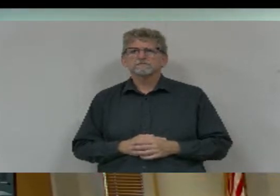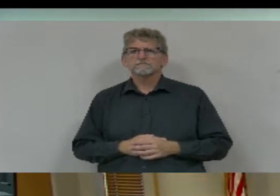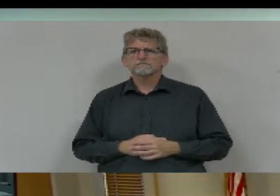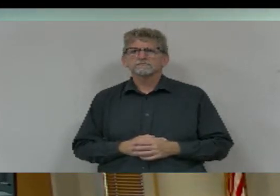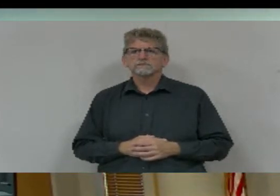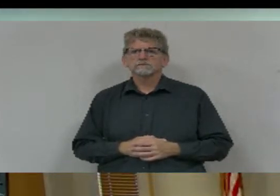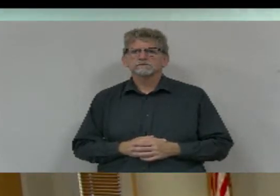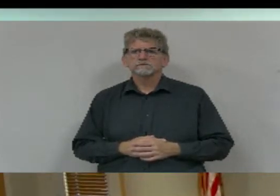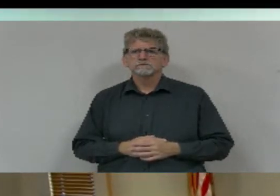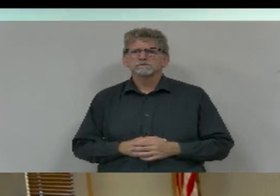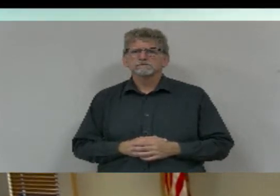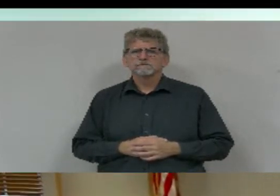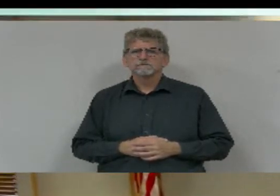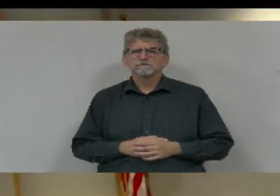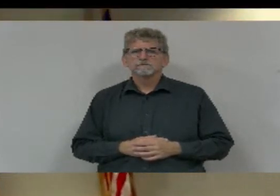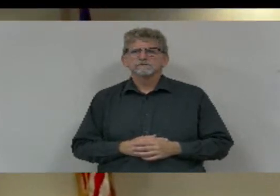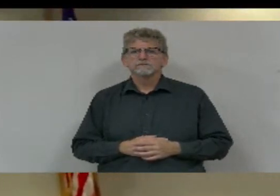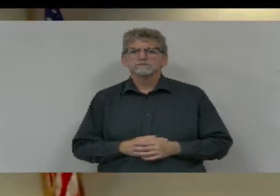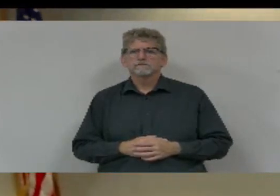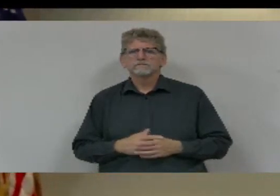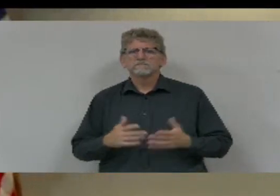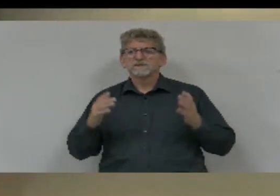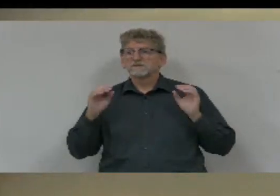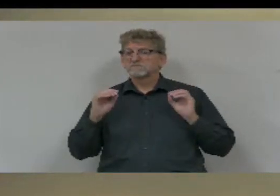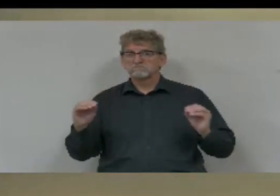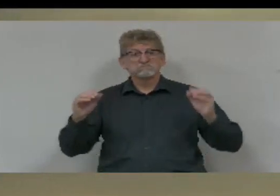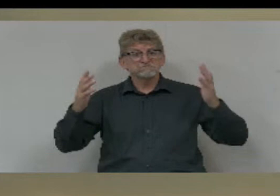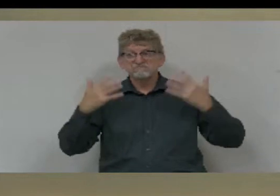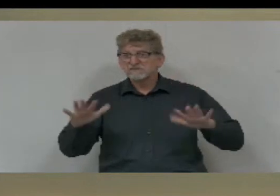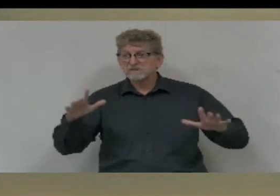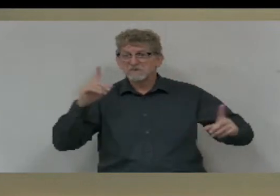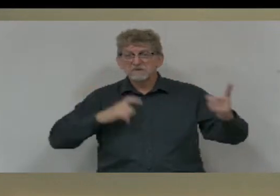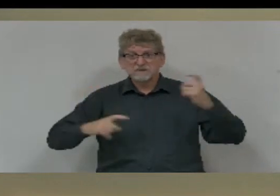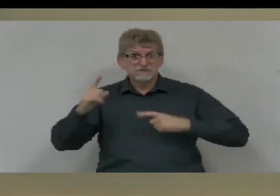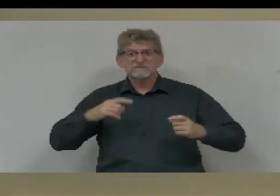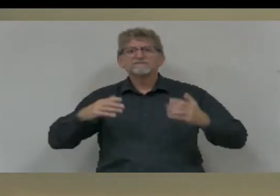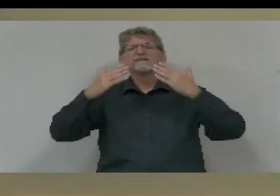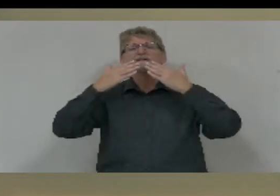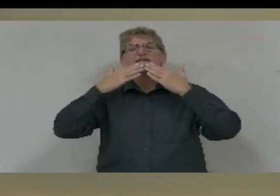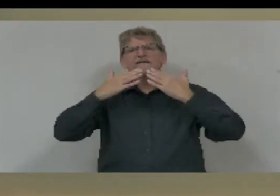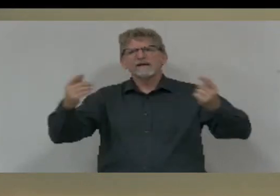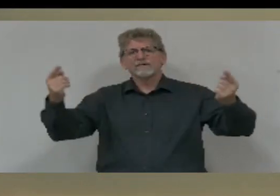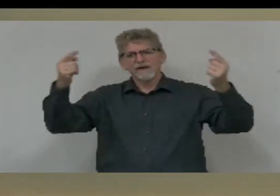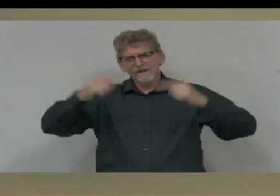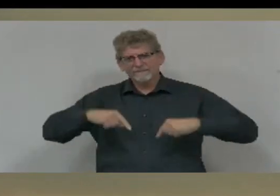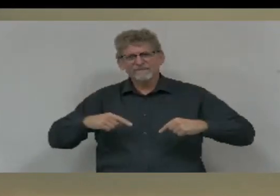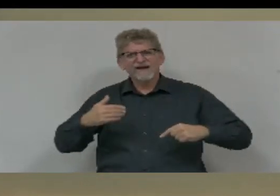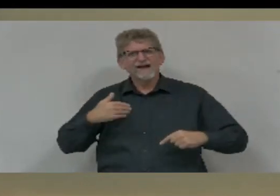If there are no further questions, I'd like to thank all of you for attending. Have a good day.